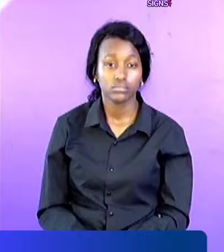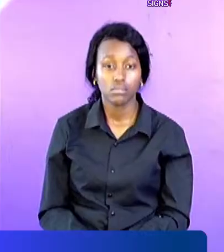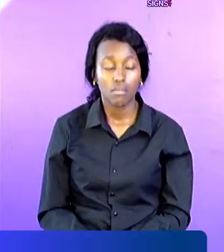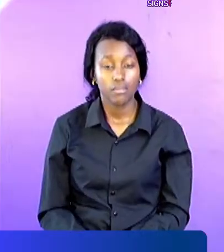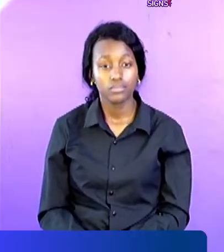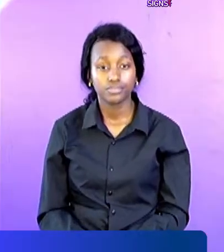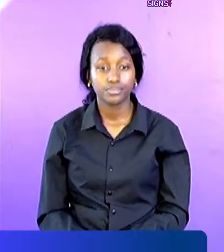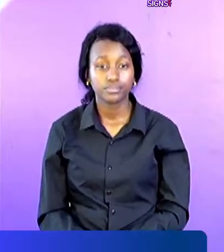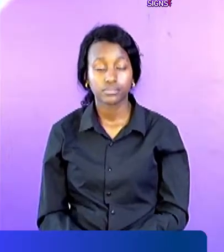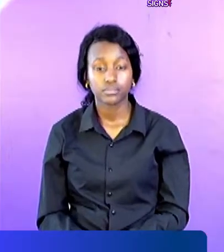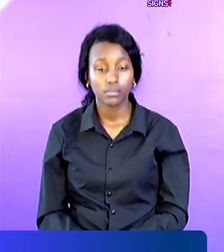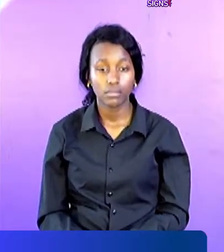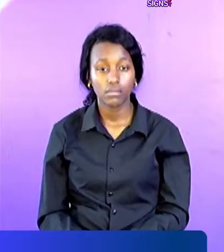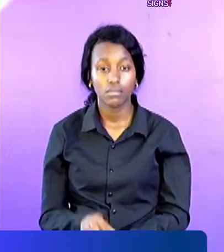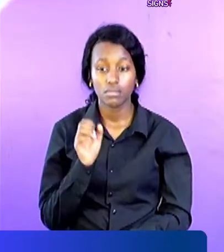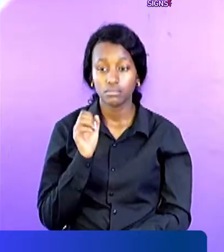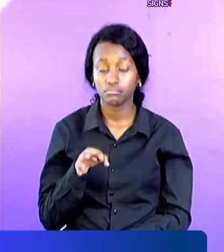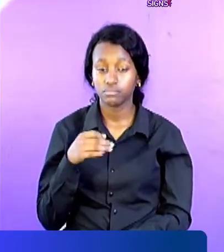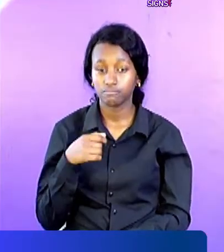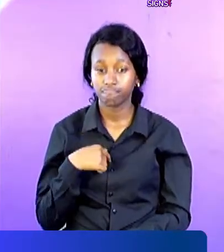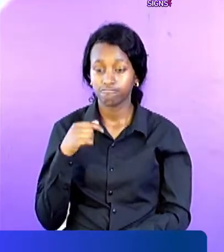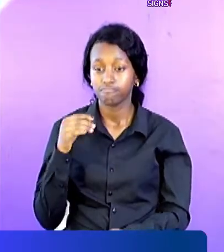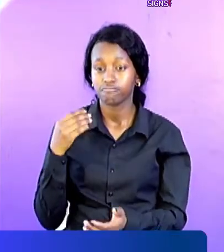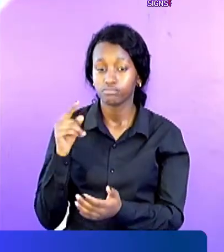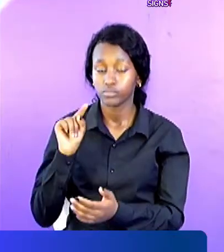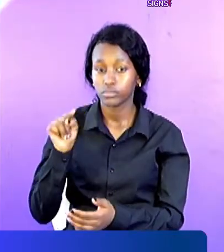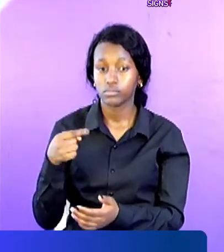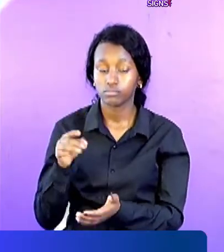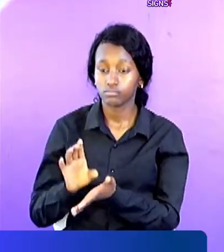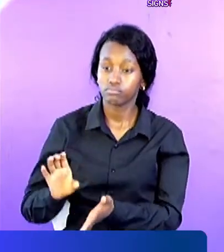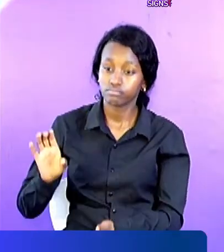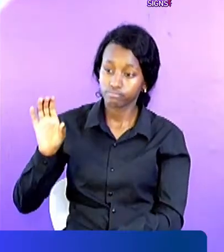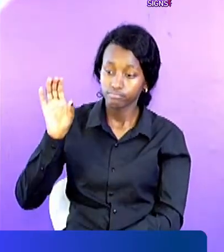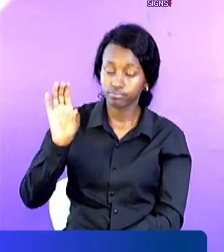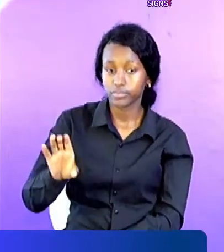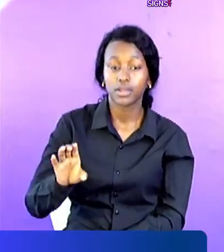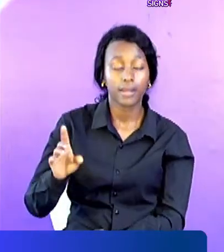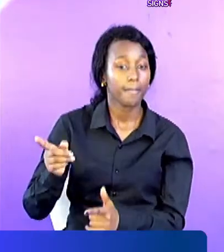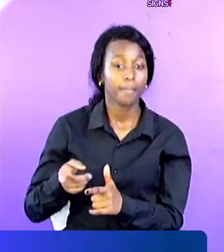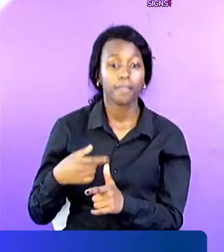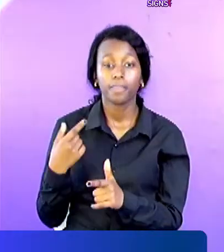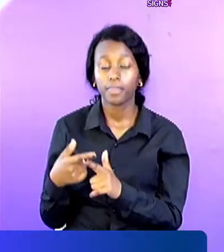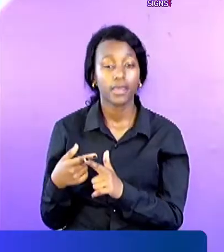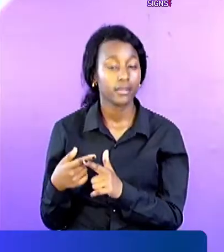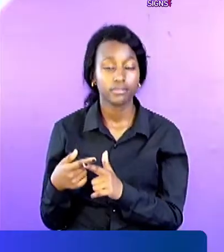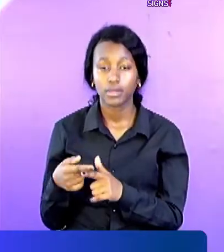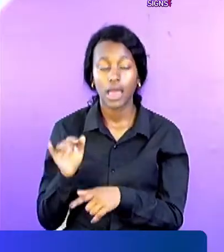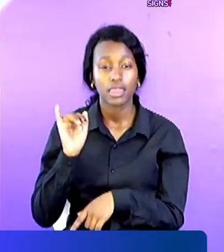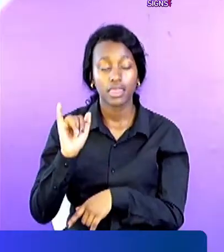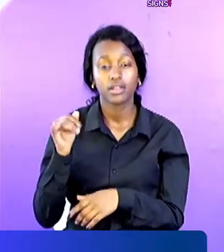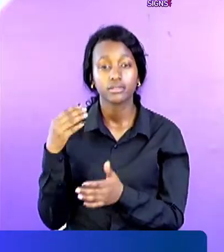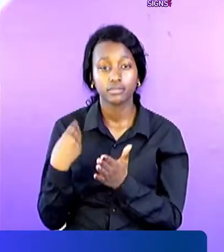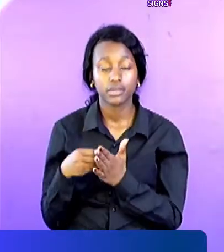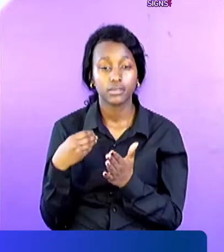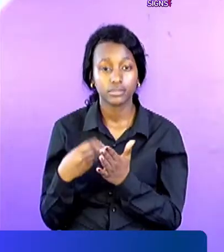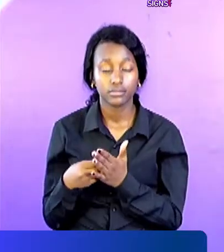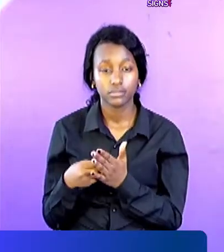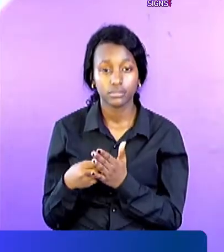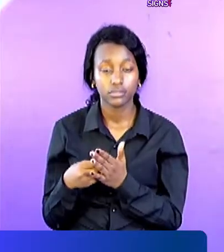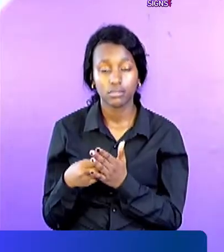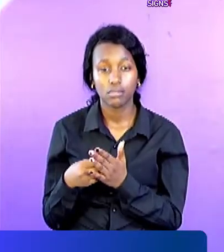put in 1,000 and never do anything else, the 1,000 will be there. You will the 1,000 shillings will still remain